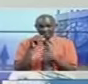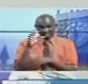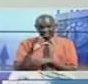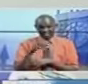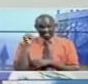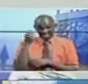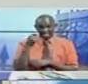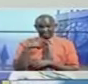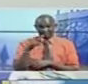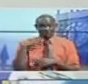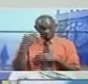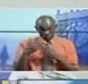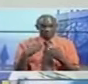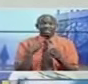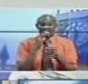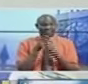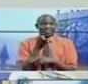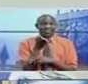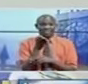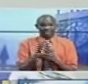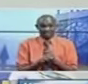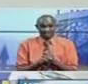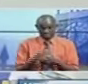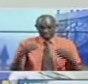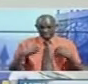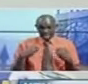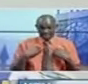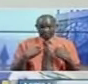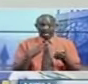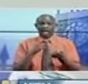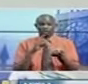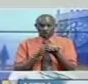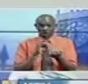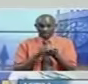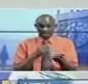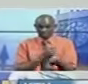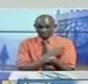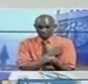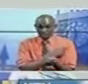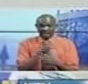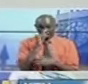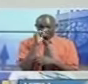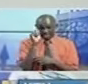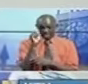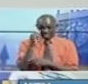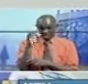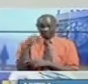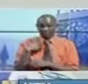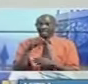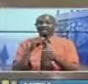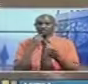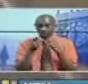that Kenya was almost named. We have a doctor from the IAAF who is going to lecture on